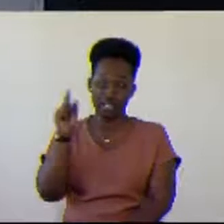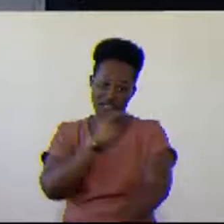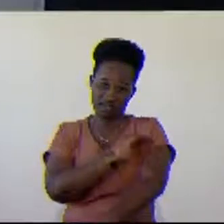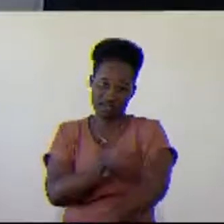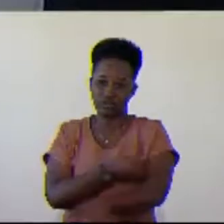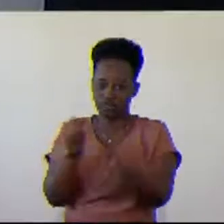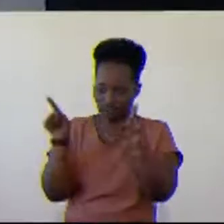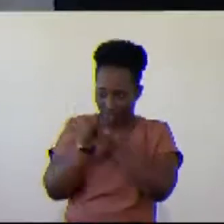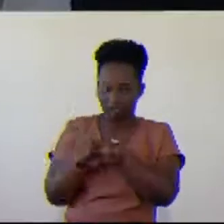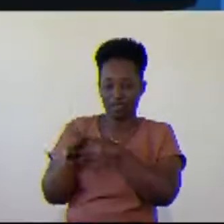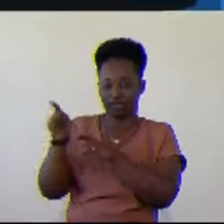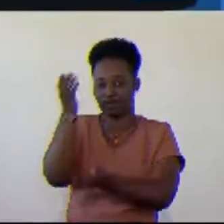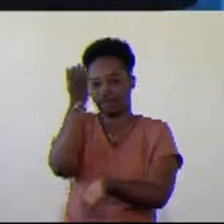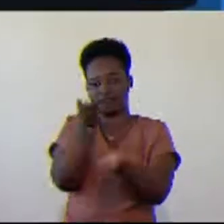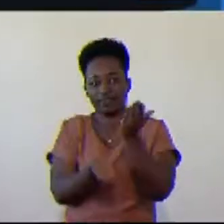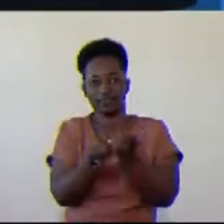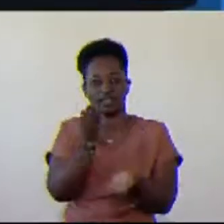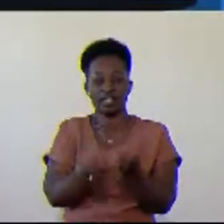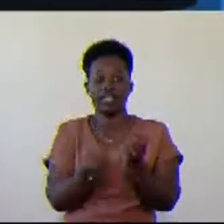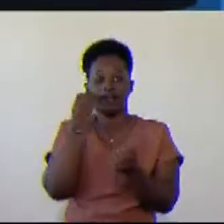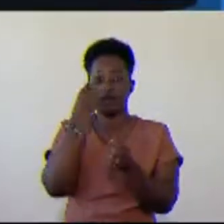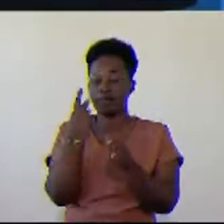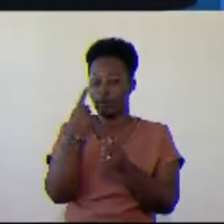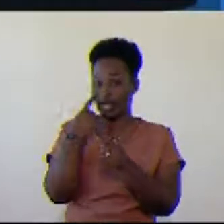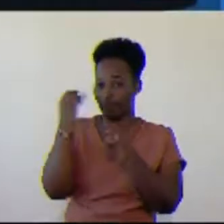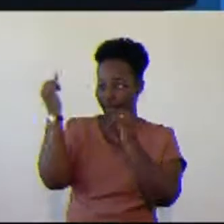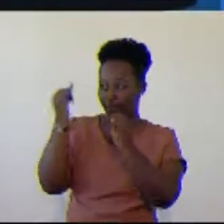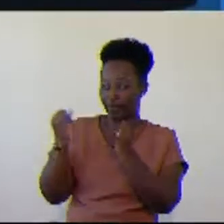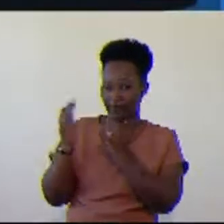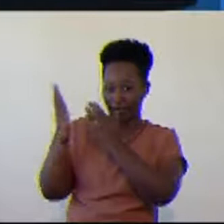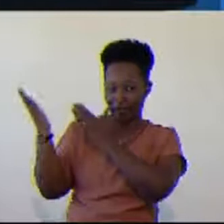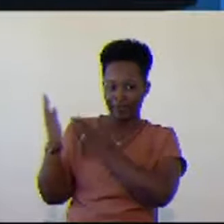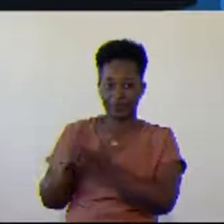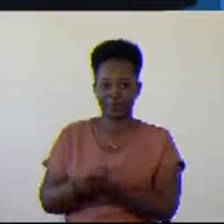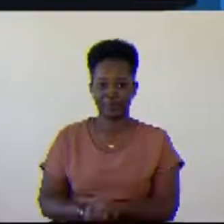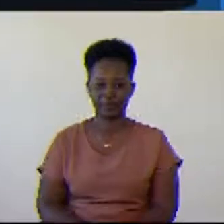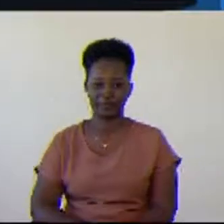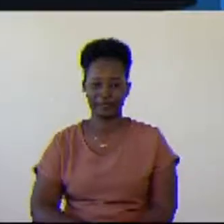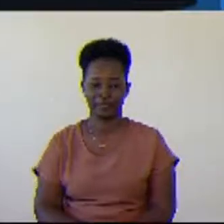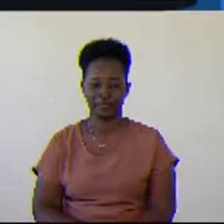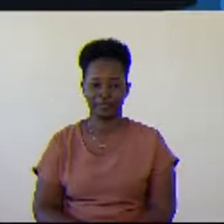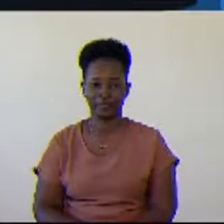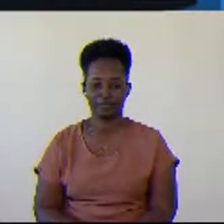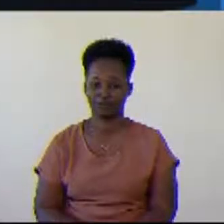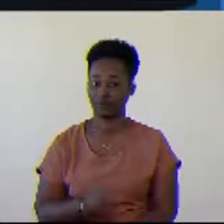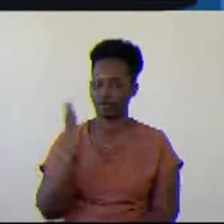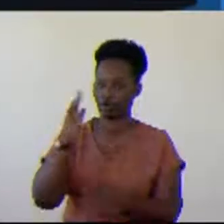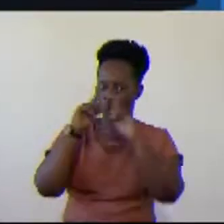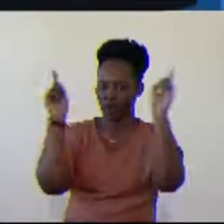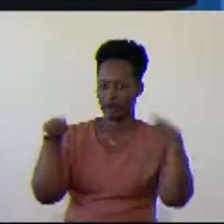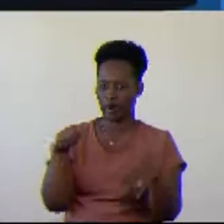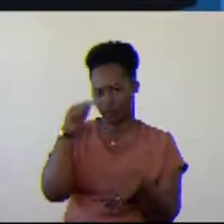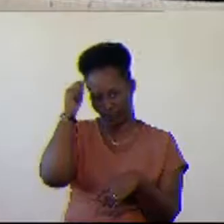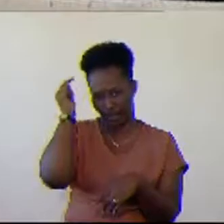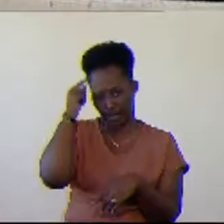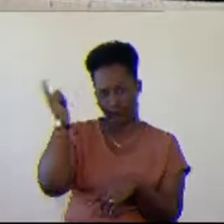to as the what? The weight. If you join me here also on the board, okay, right here on the board,